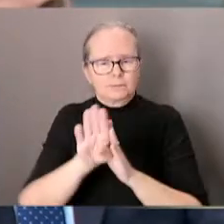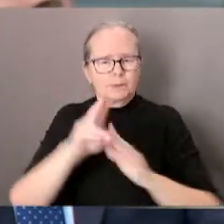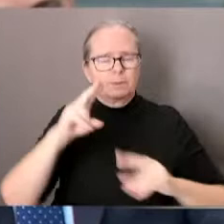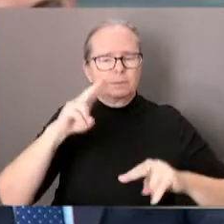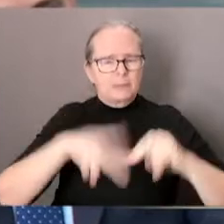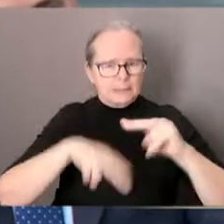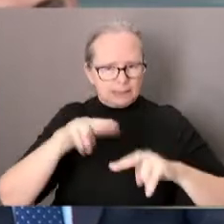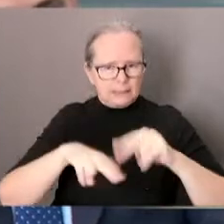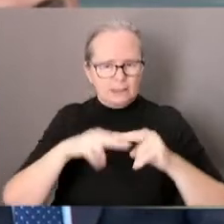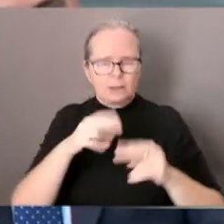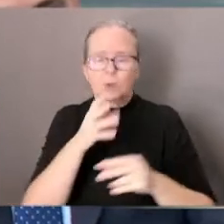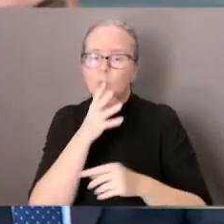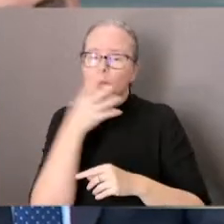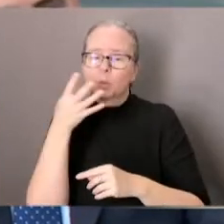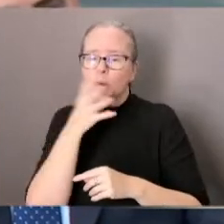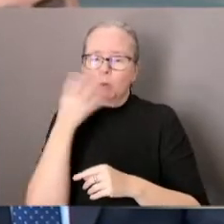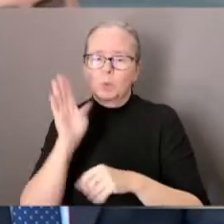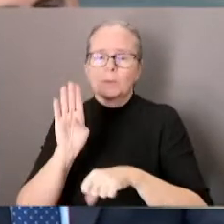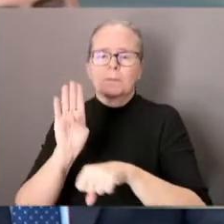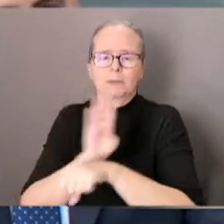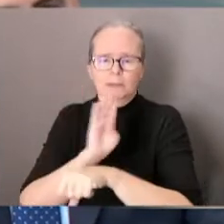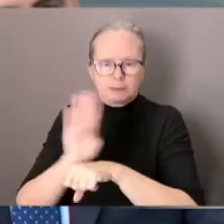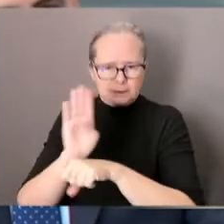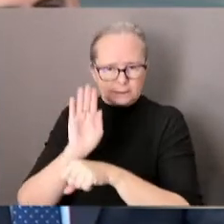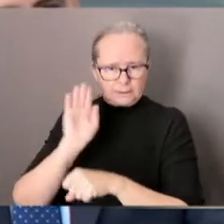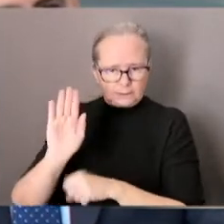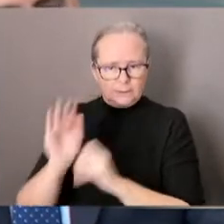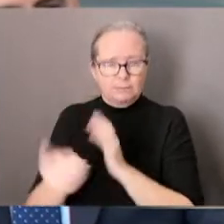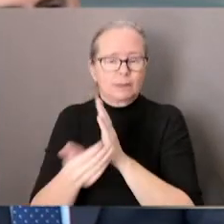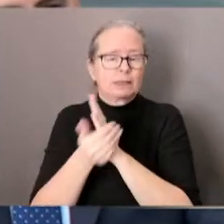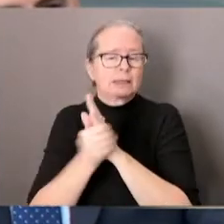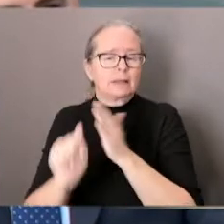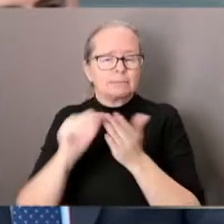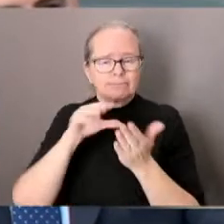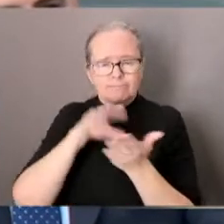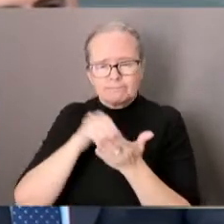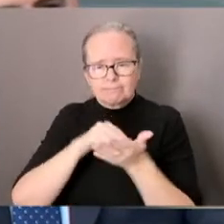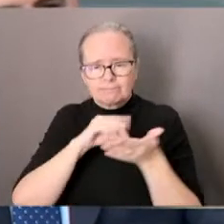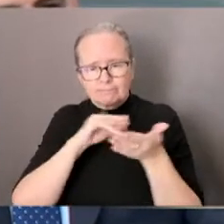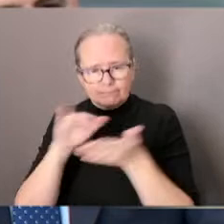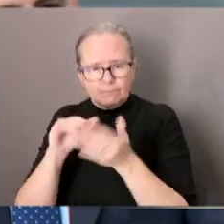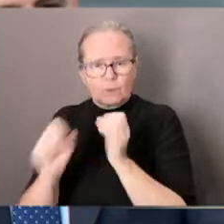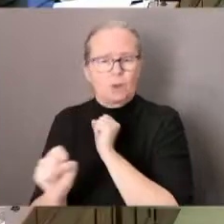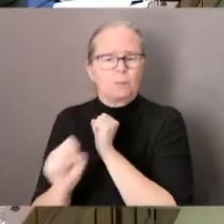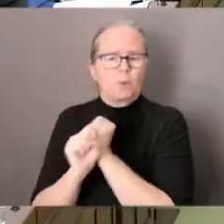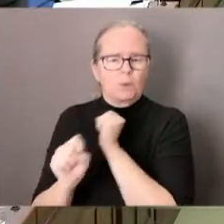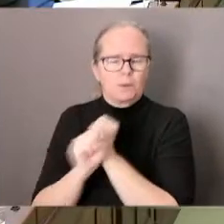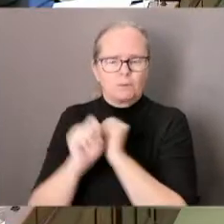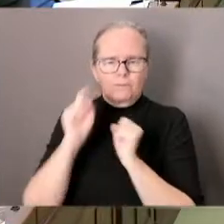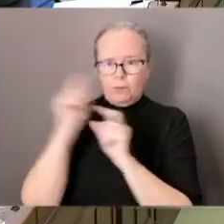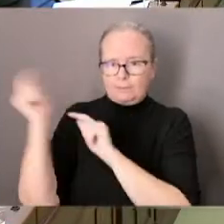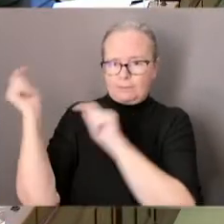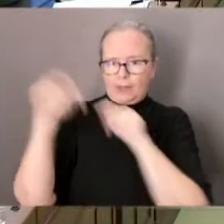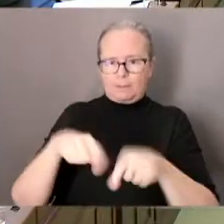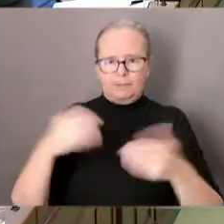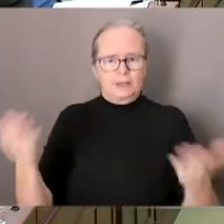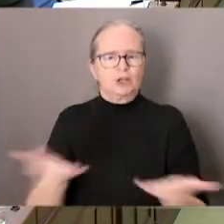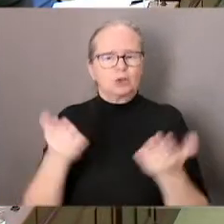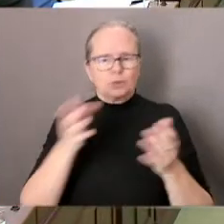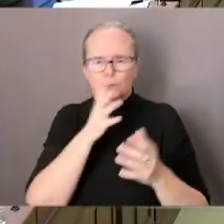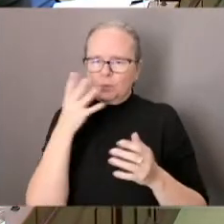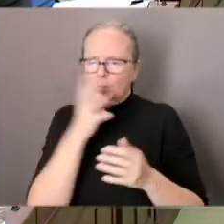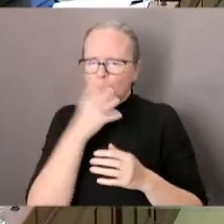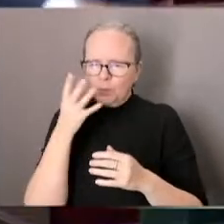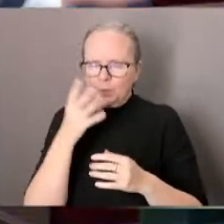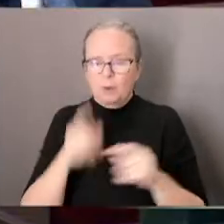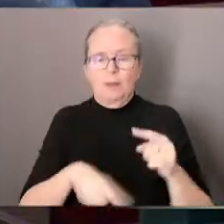development promotion and marketing of rural tourism and Rural Economic Development capacity building The Honorable the member for Edmond City